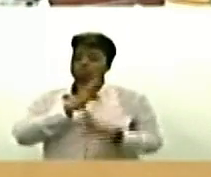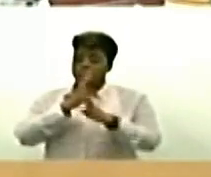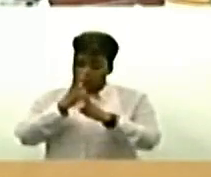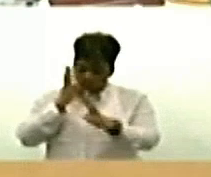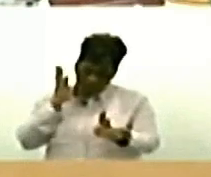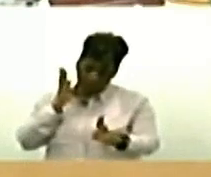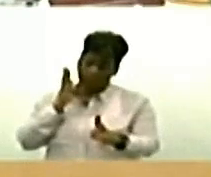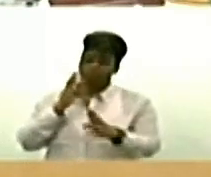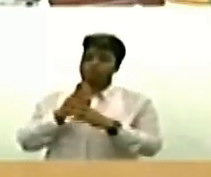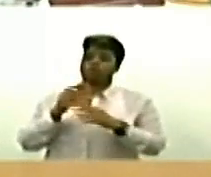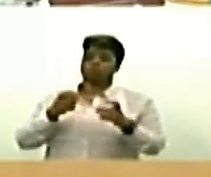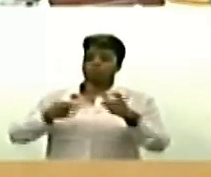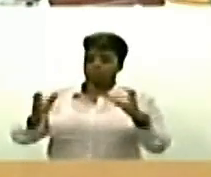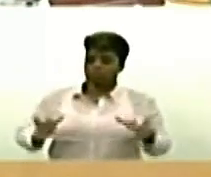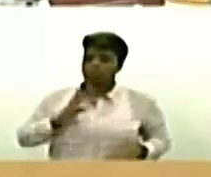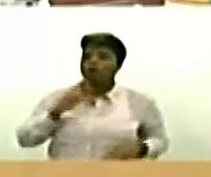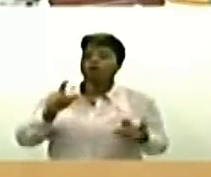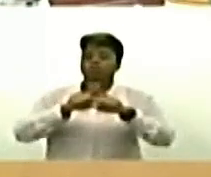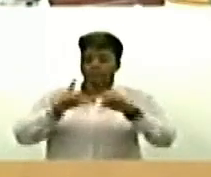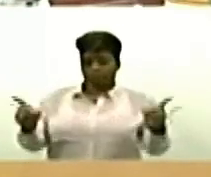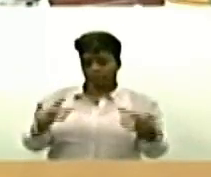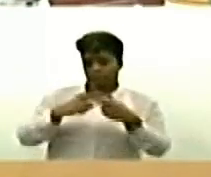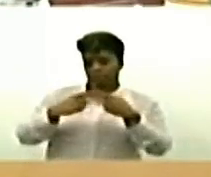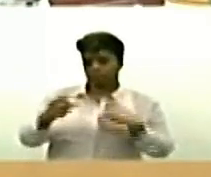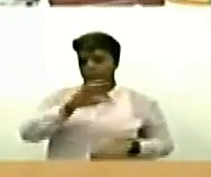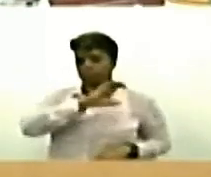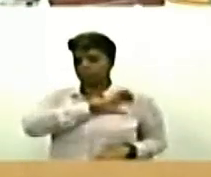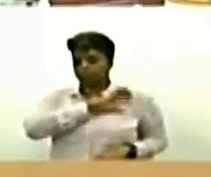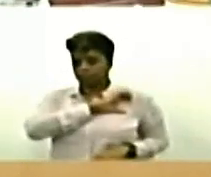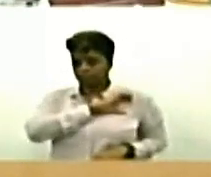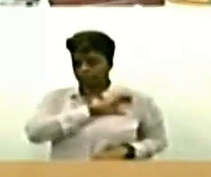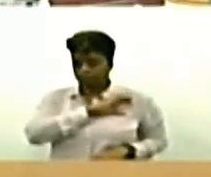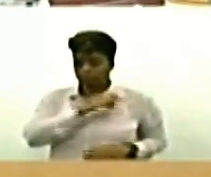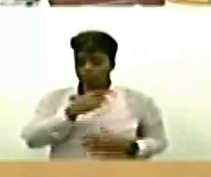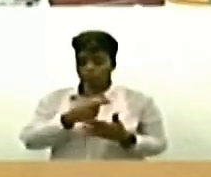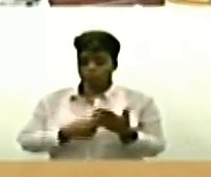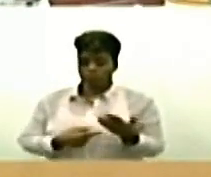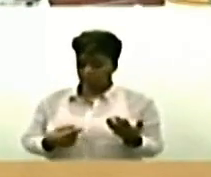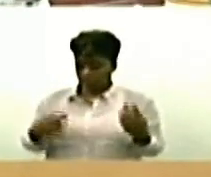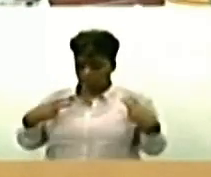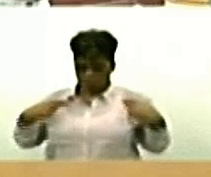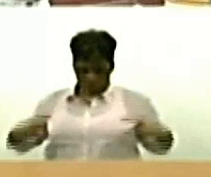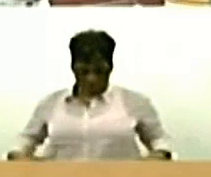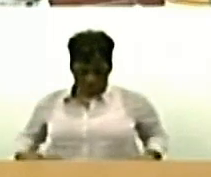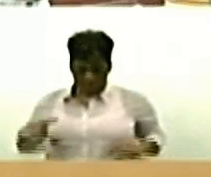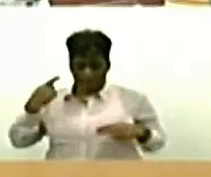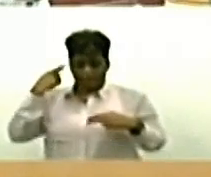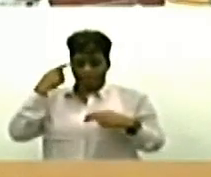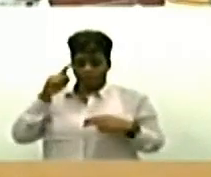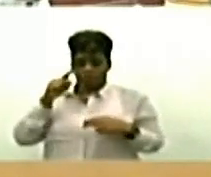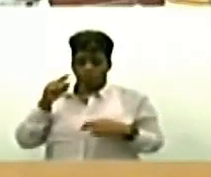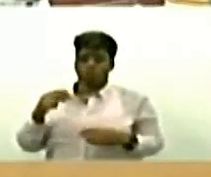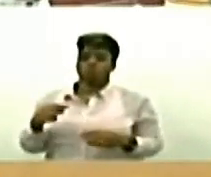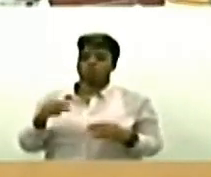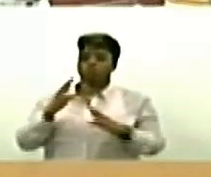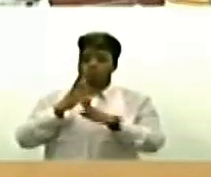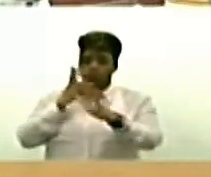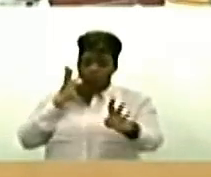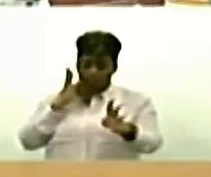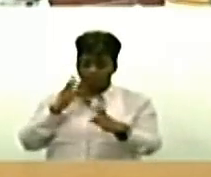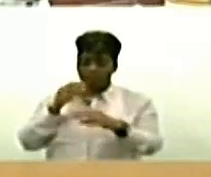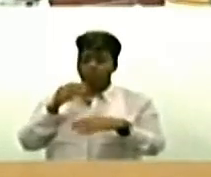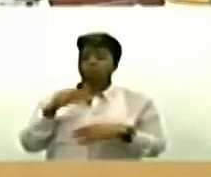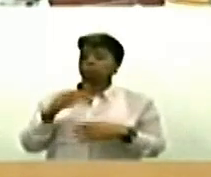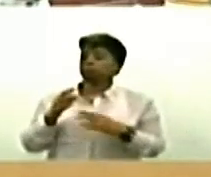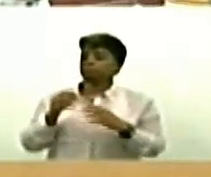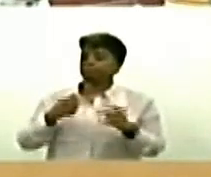garments set out in the bill are quite adequate. The markings are quite adequate. It will just be up